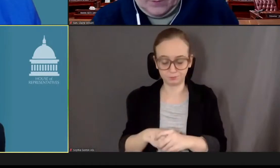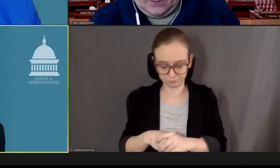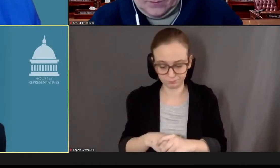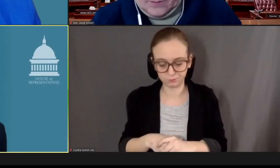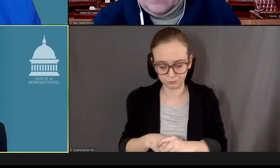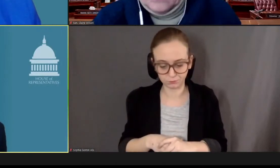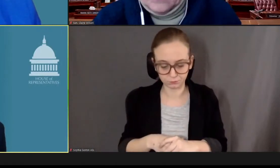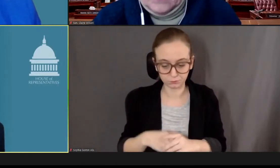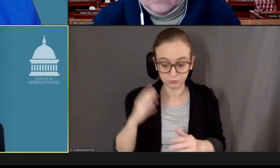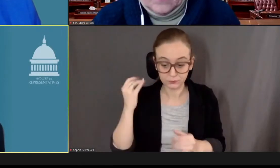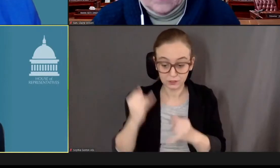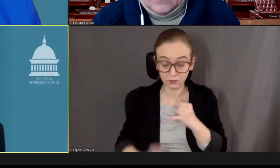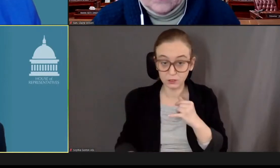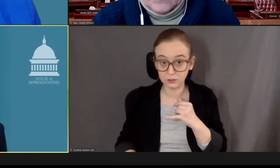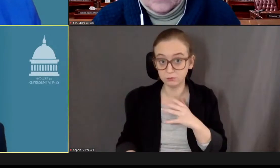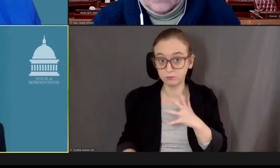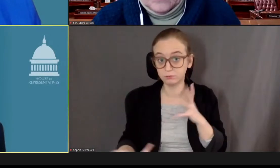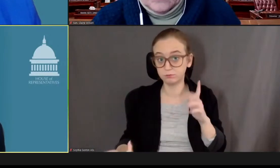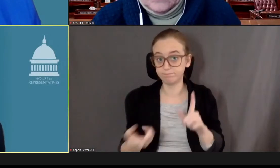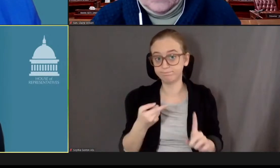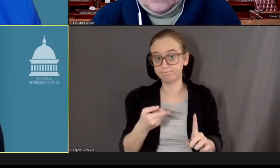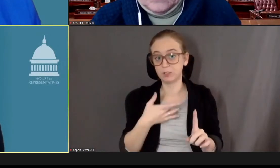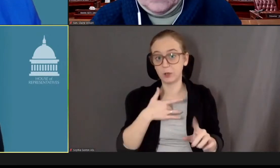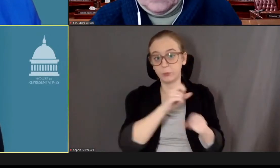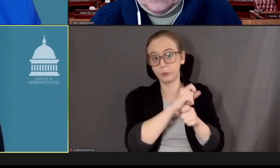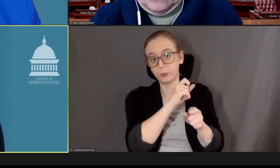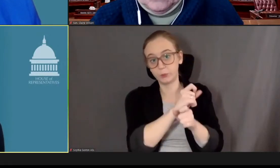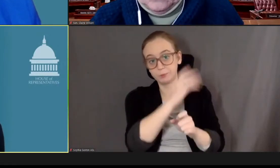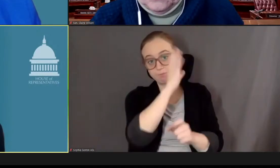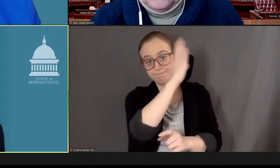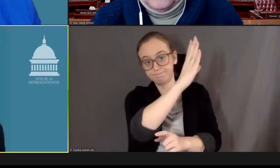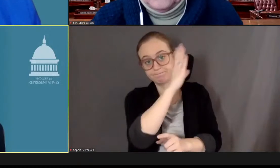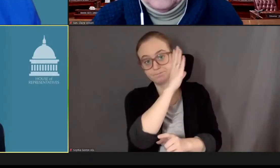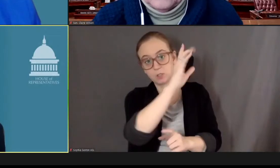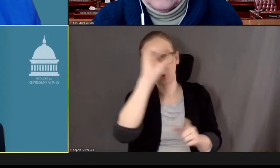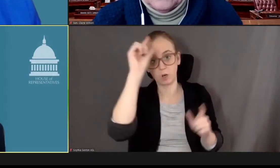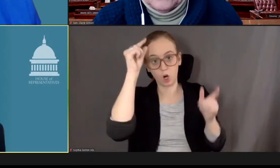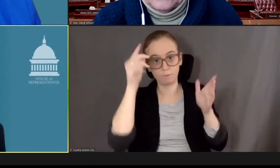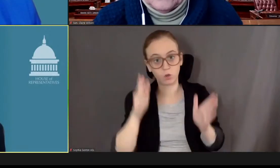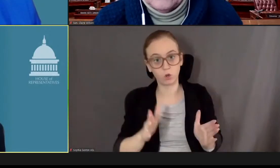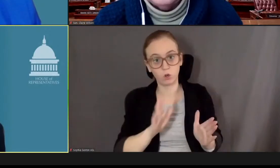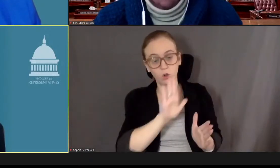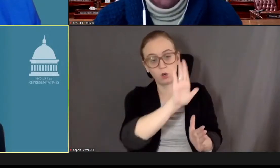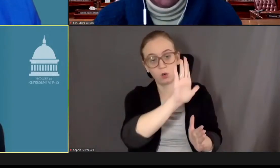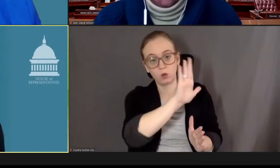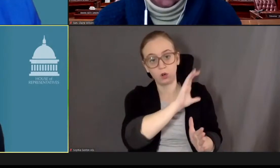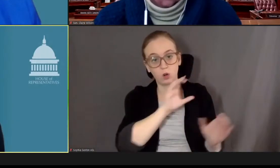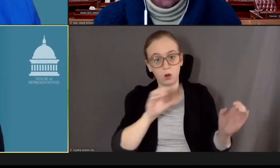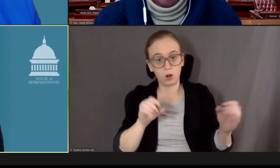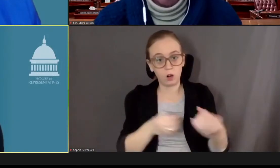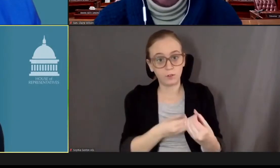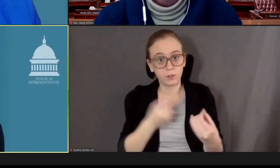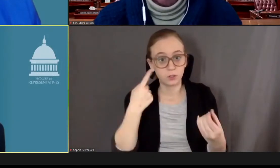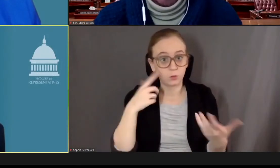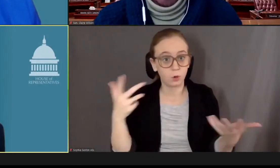is I am working directly with the governor's office to include funding for our school district around career and